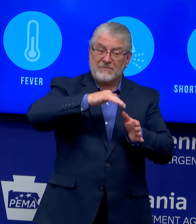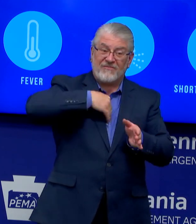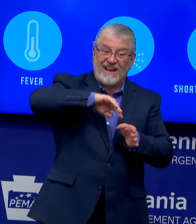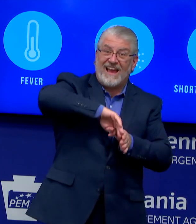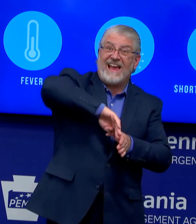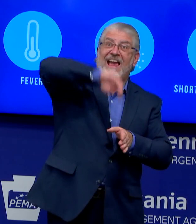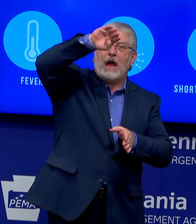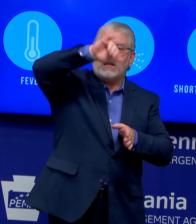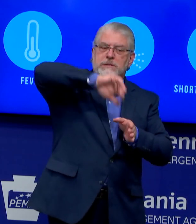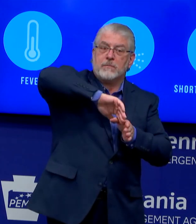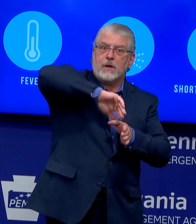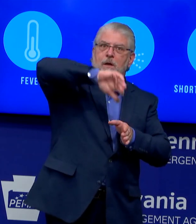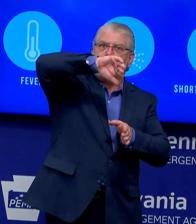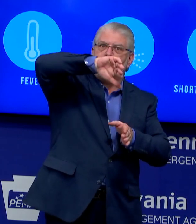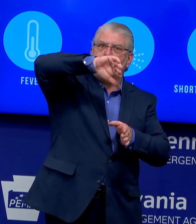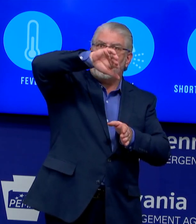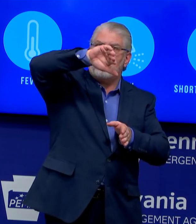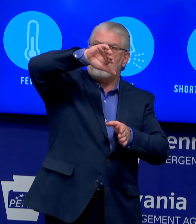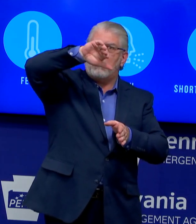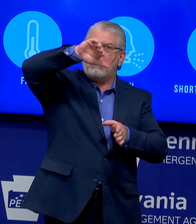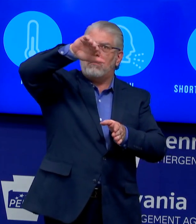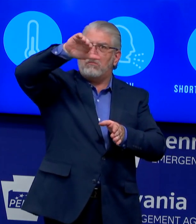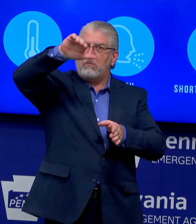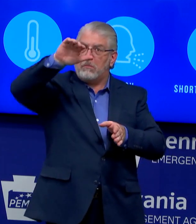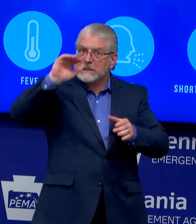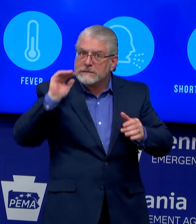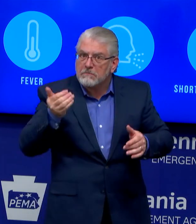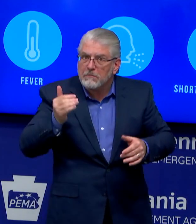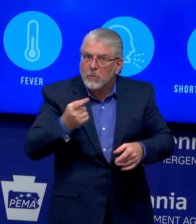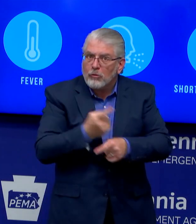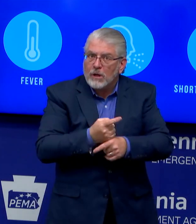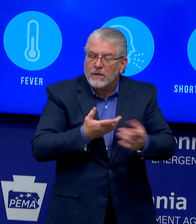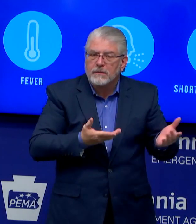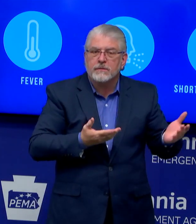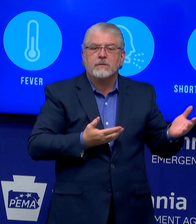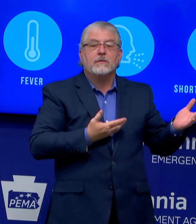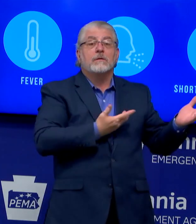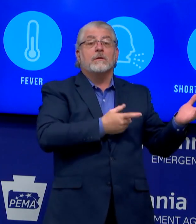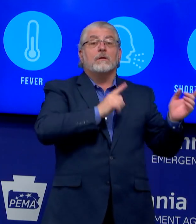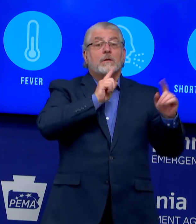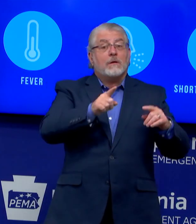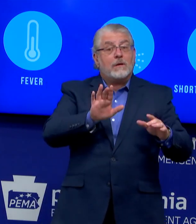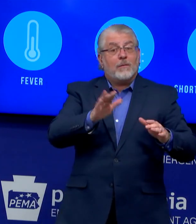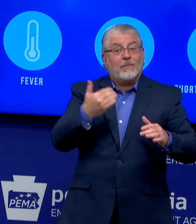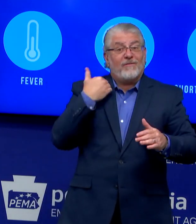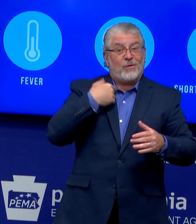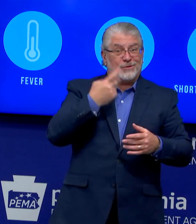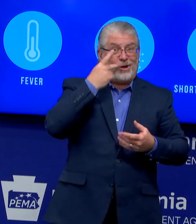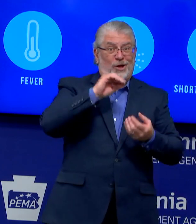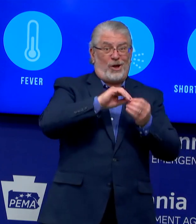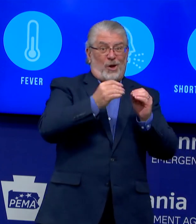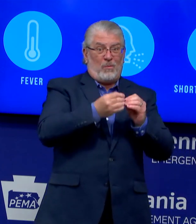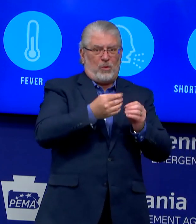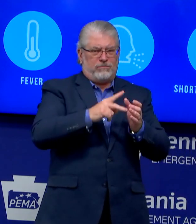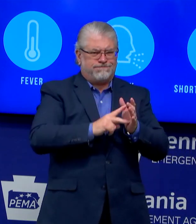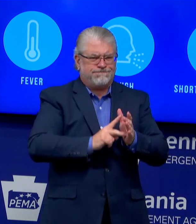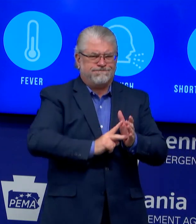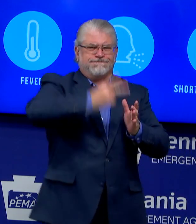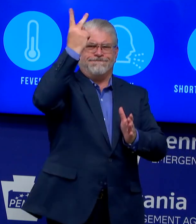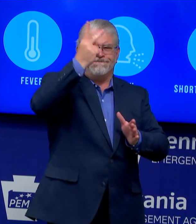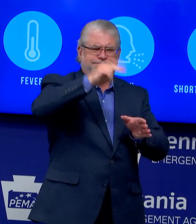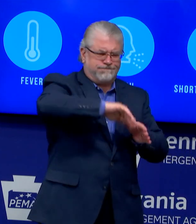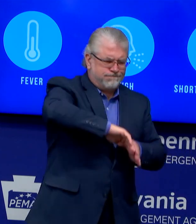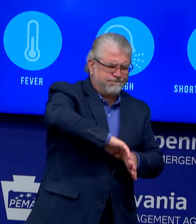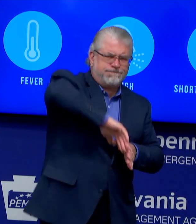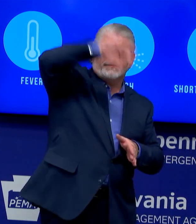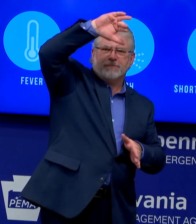describing, we were seeing an exponential rise of COVID-19. We were seeing a doubling of new cases approximately every